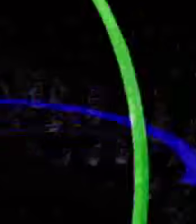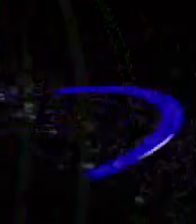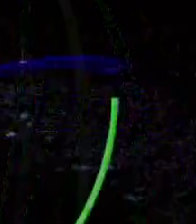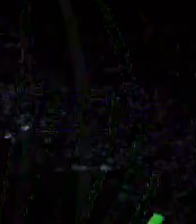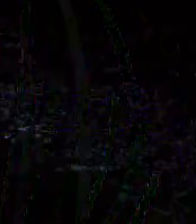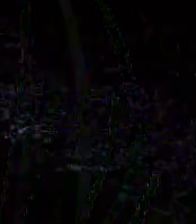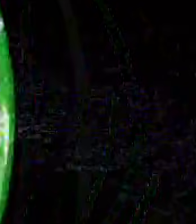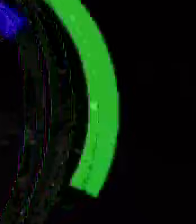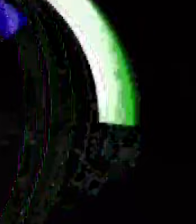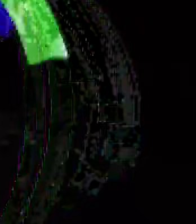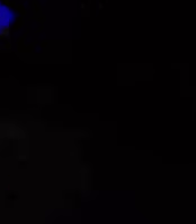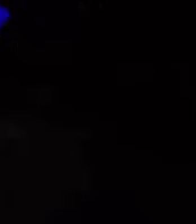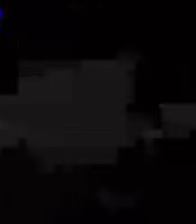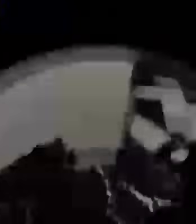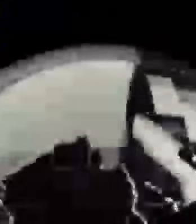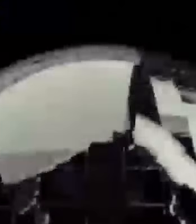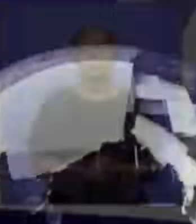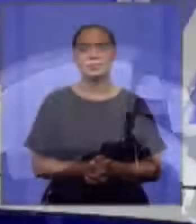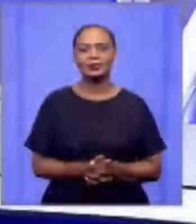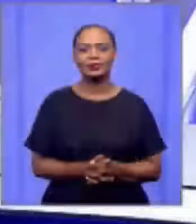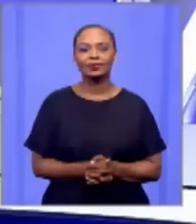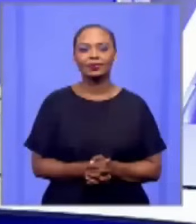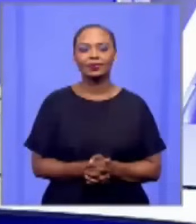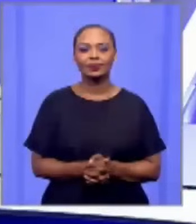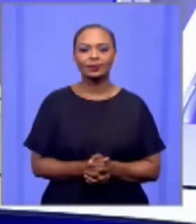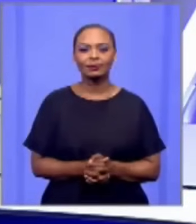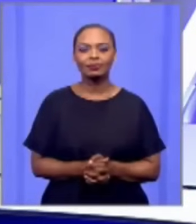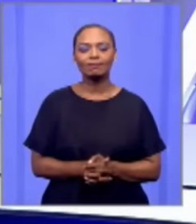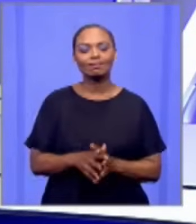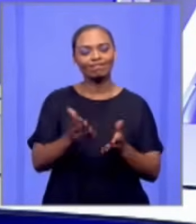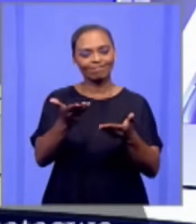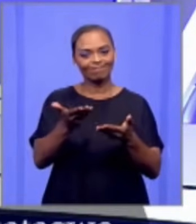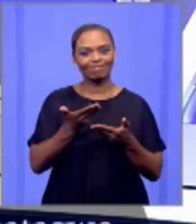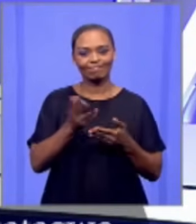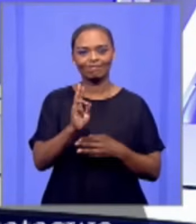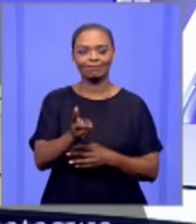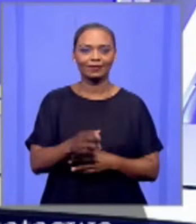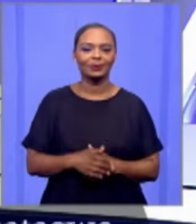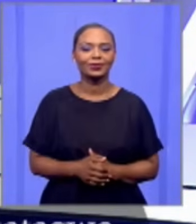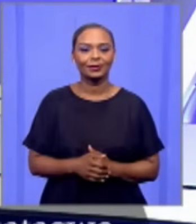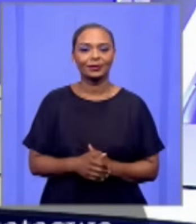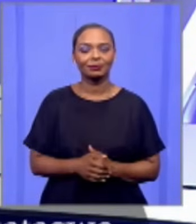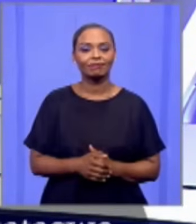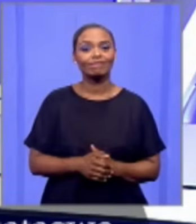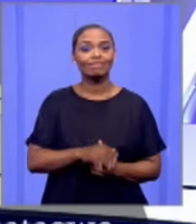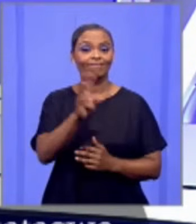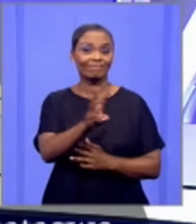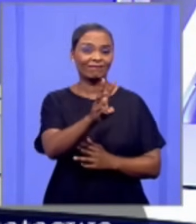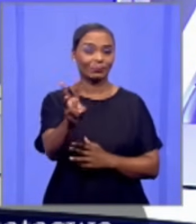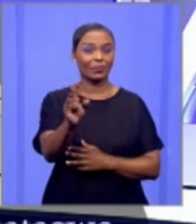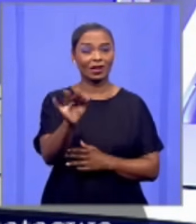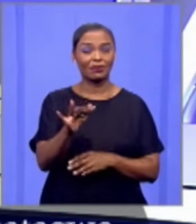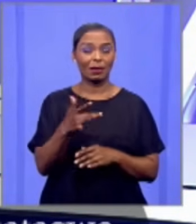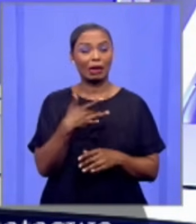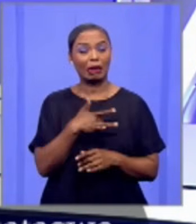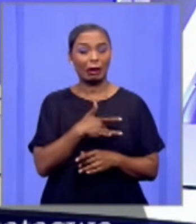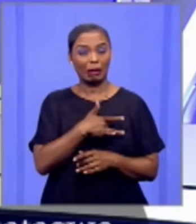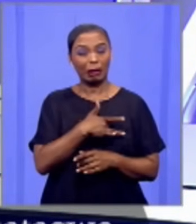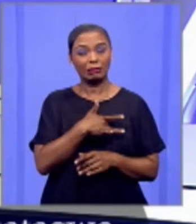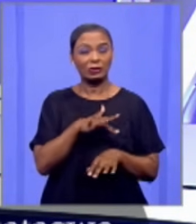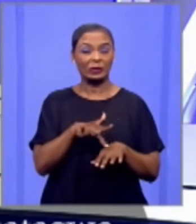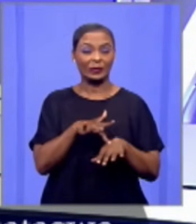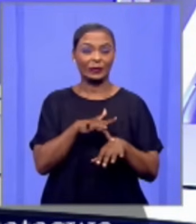Re sa la amogela Re lemoša bapelo tše tshesane gore pego